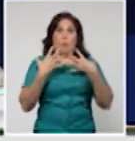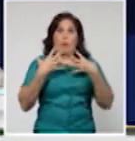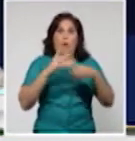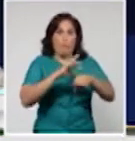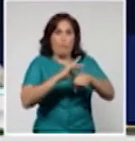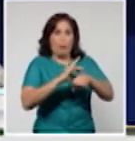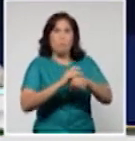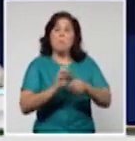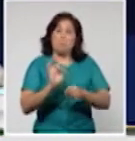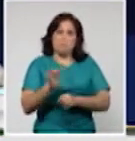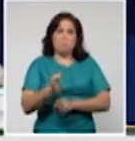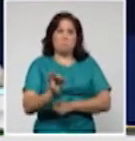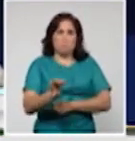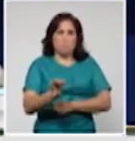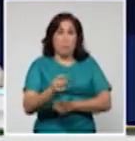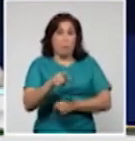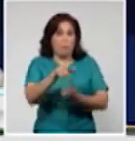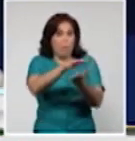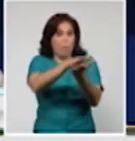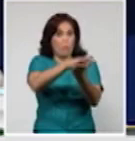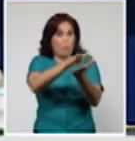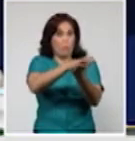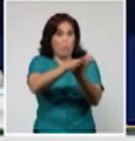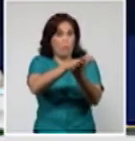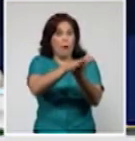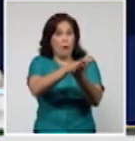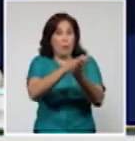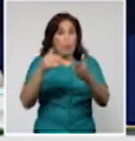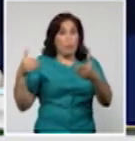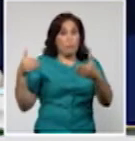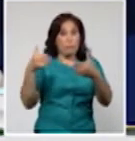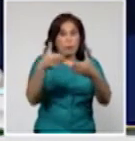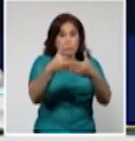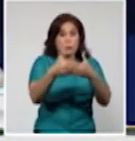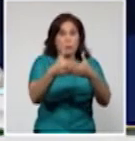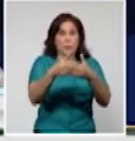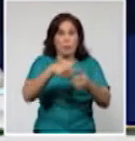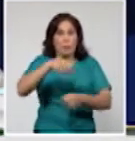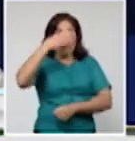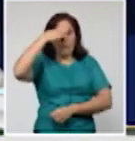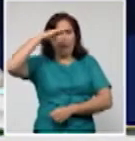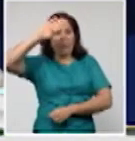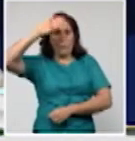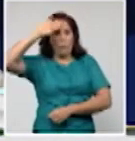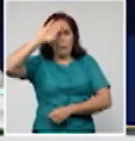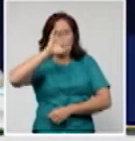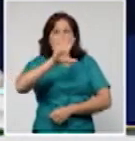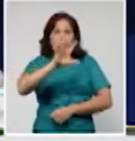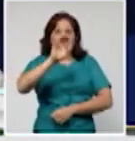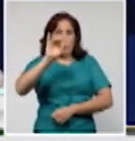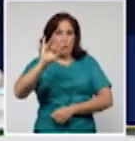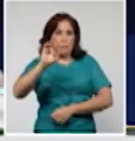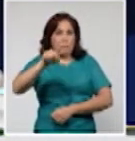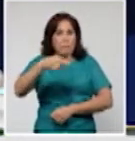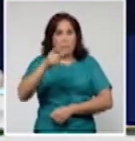these figures over the last 15 days, the rate is similar, standing at